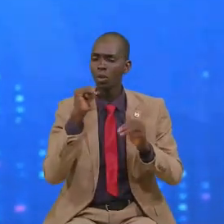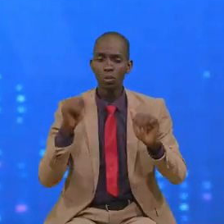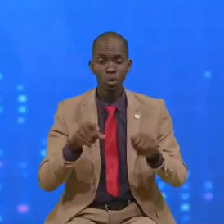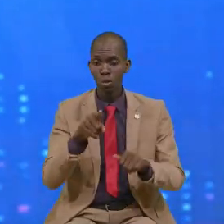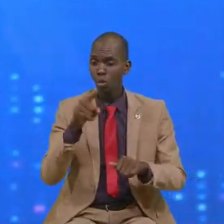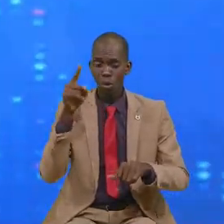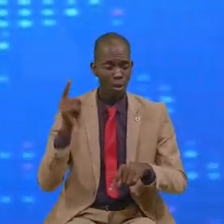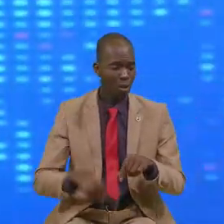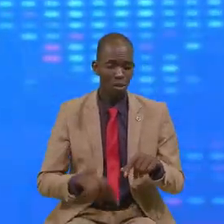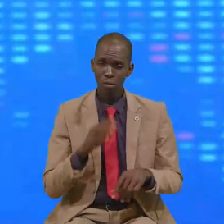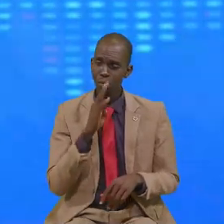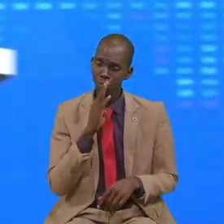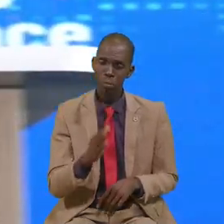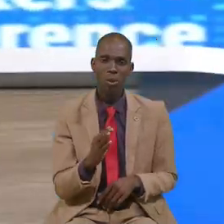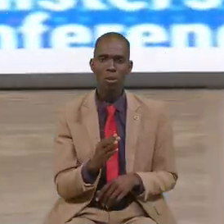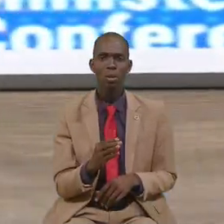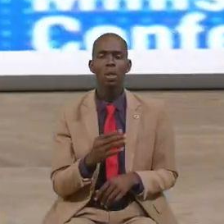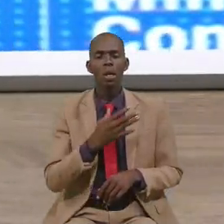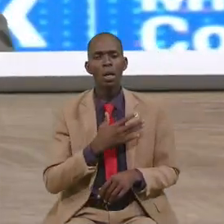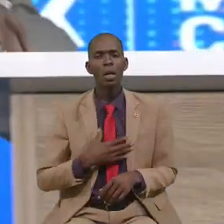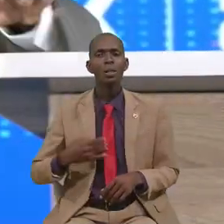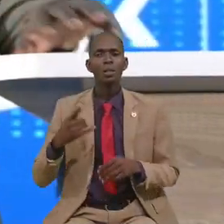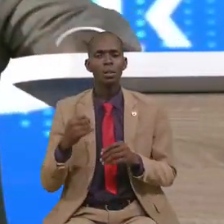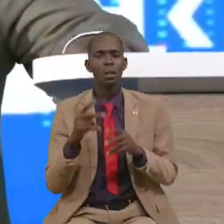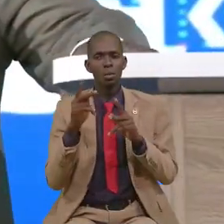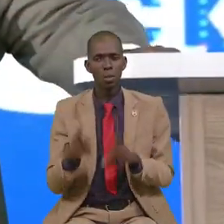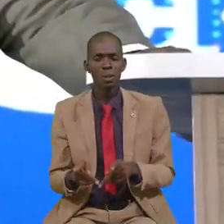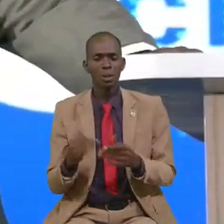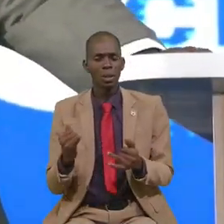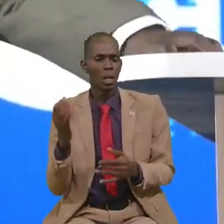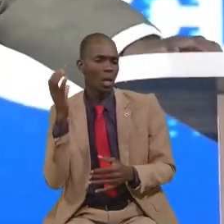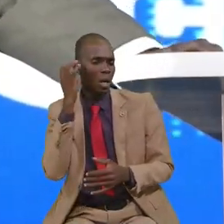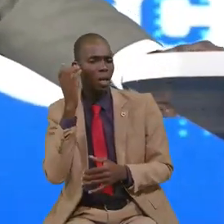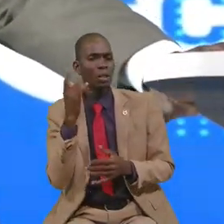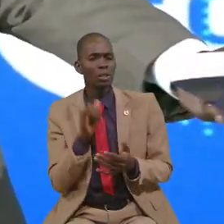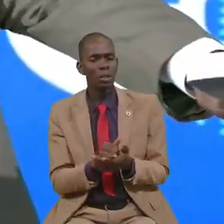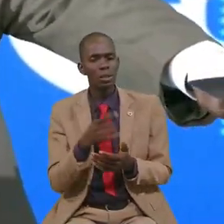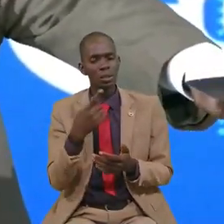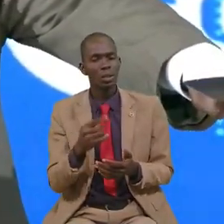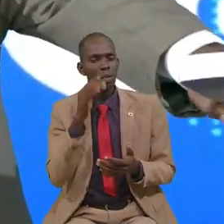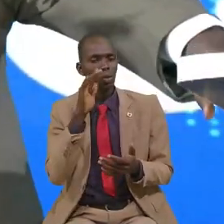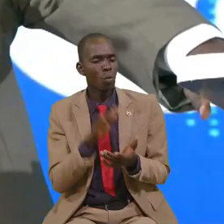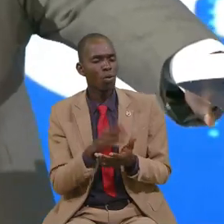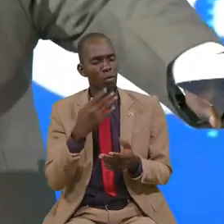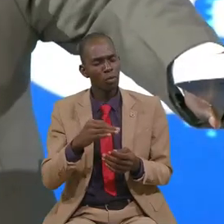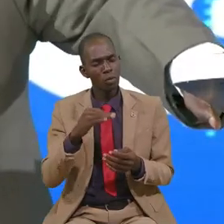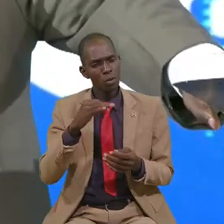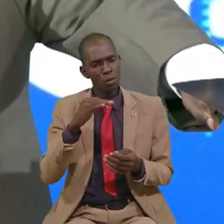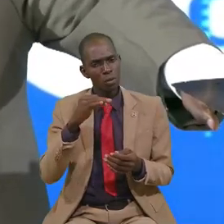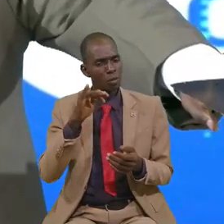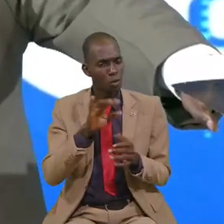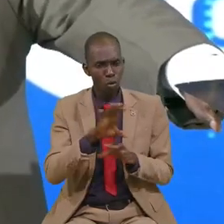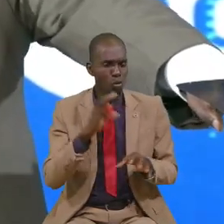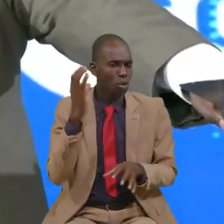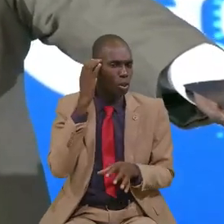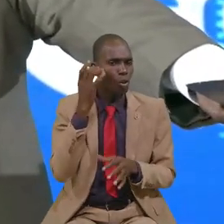be. And then he heard the wife of his brother in the other room and said, did you hear what